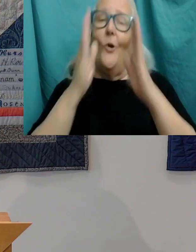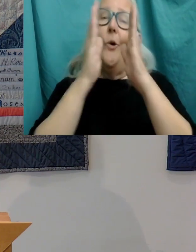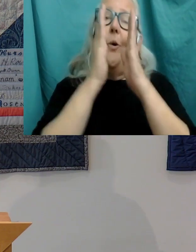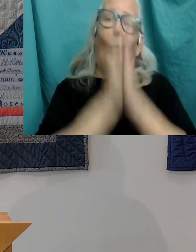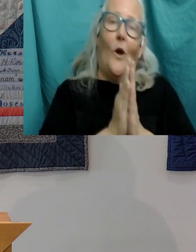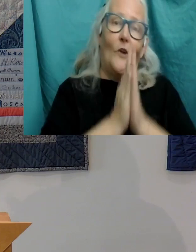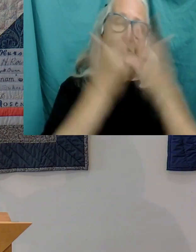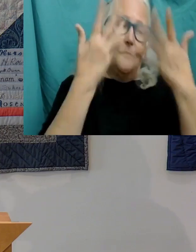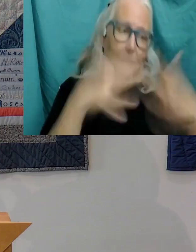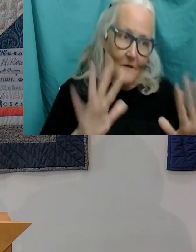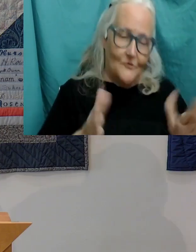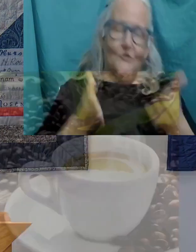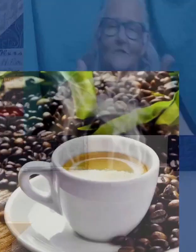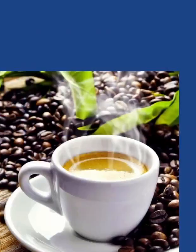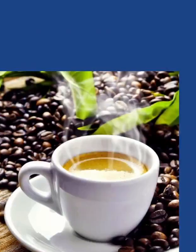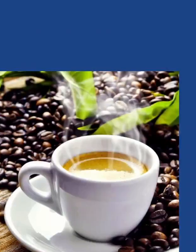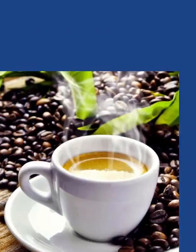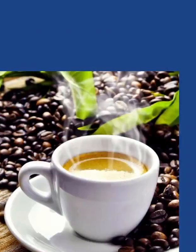service begins.